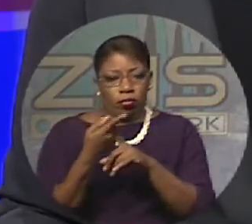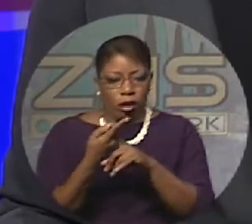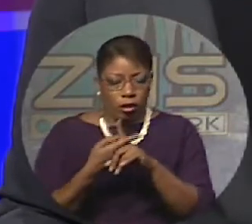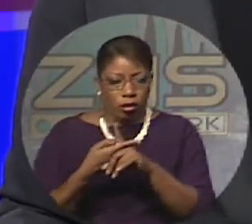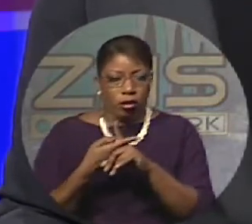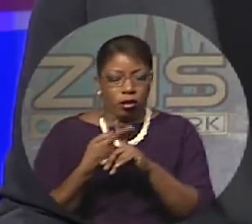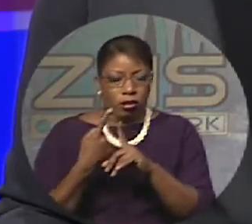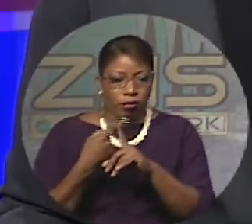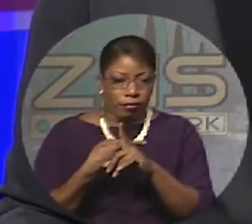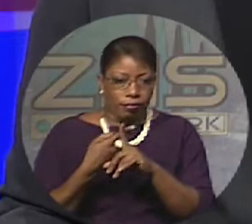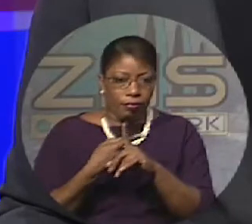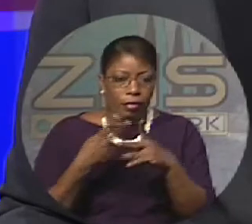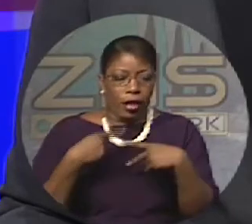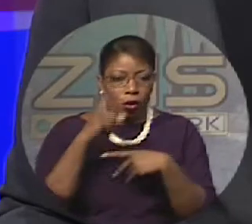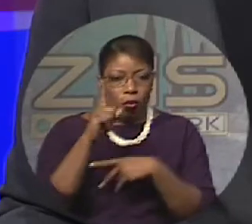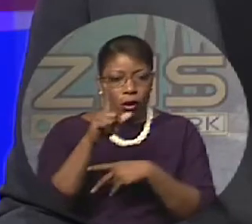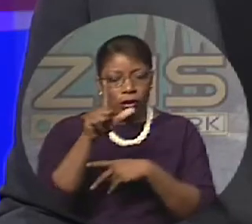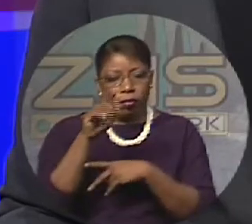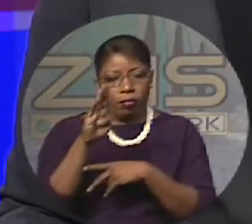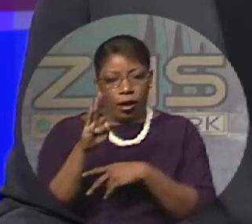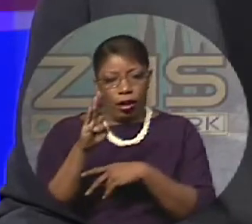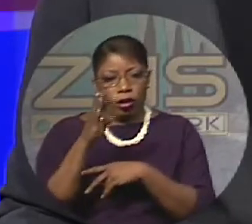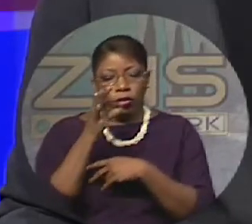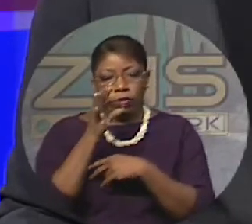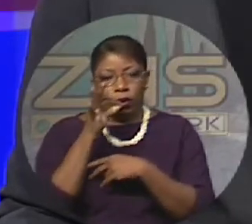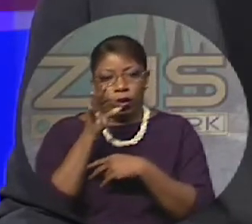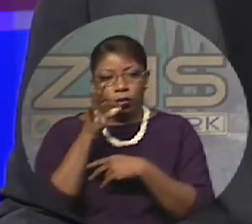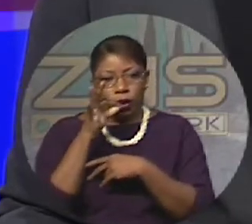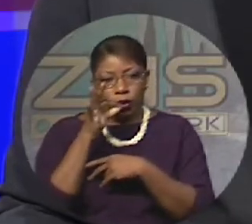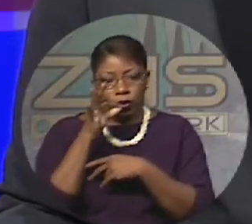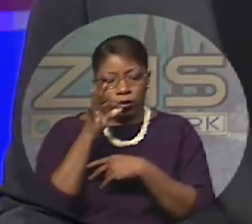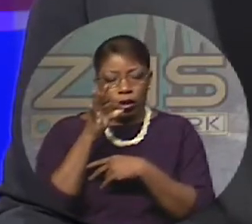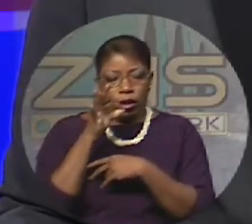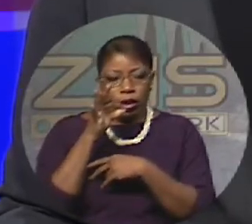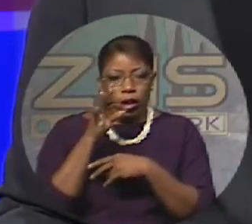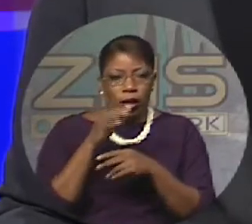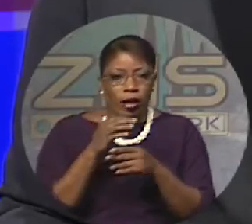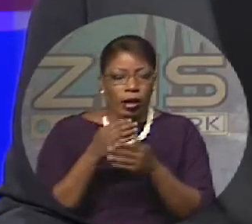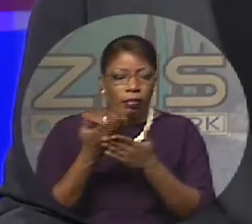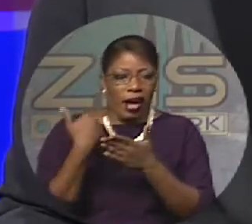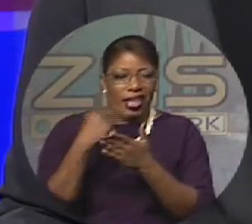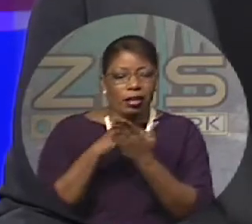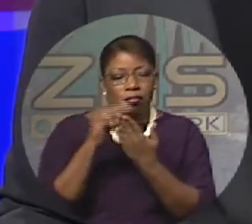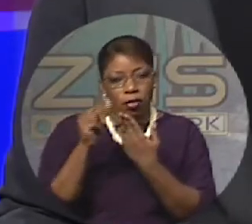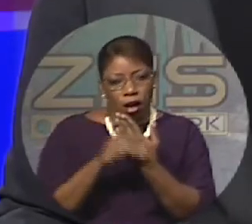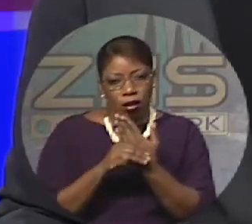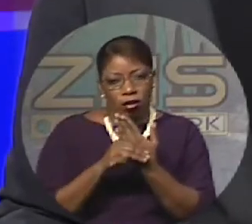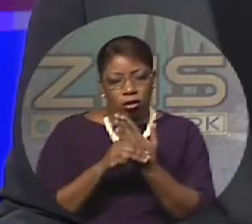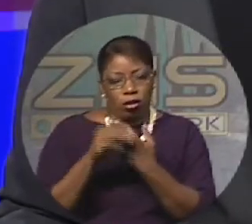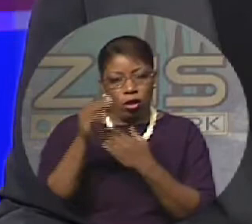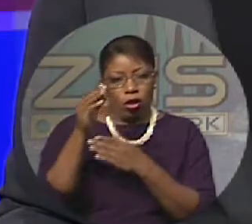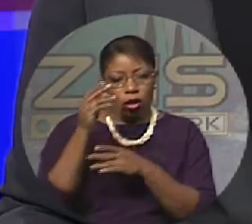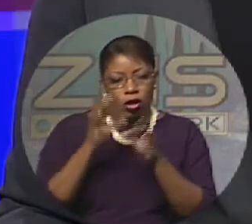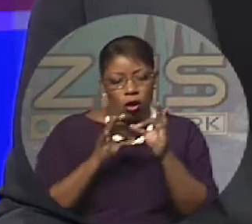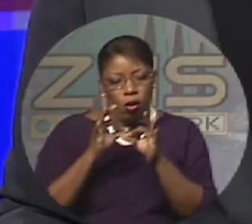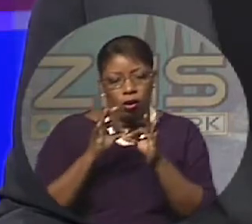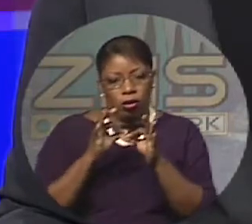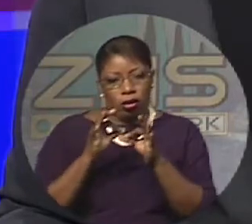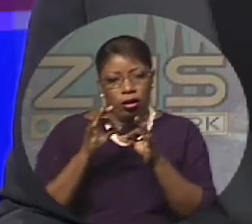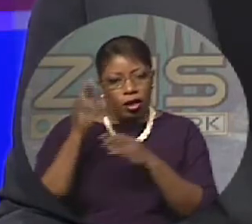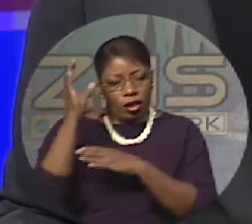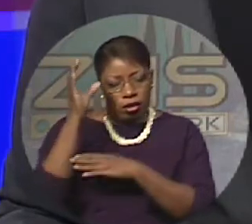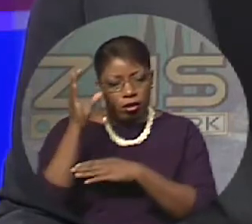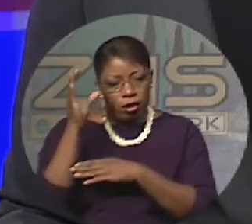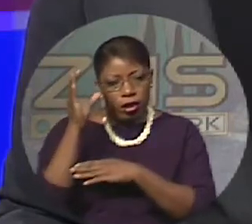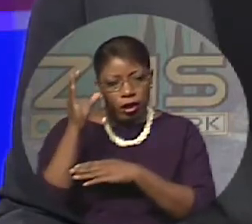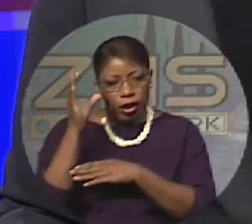being convicted of having 1 pound of marijuana in his possession back in March. However, the court took into consideration his guilty plea and the fact that he